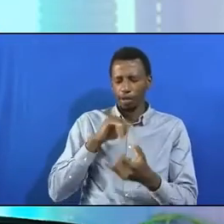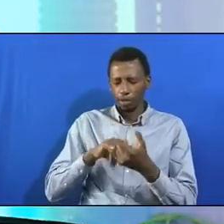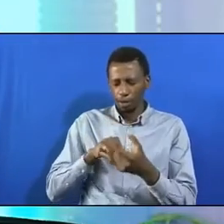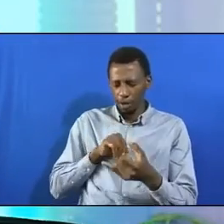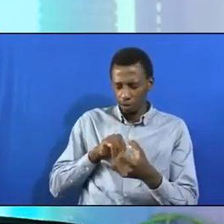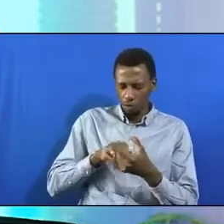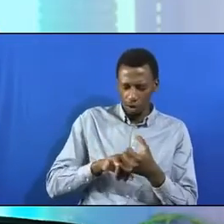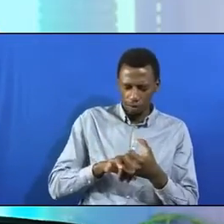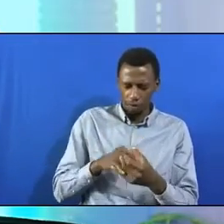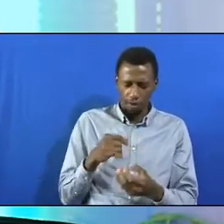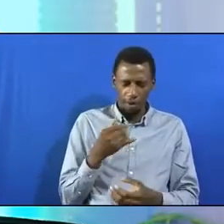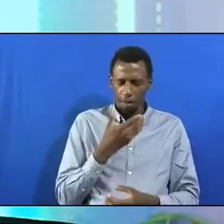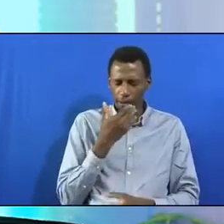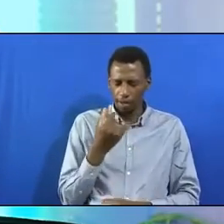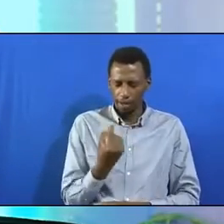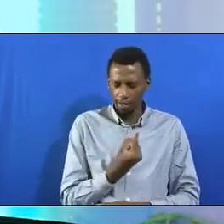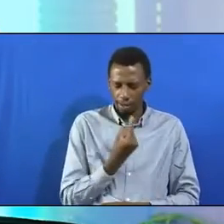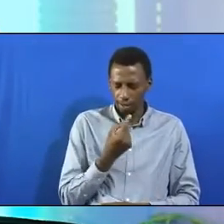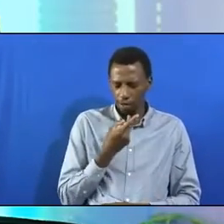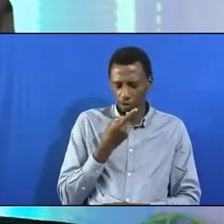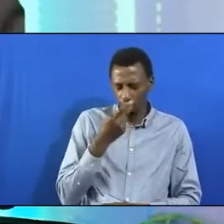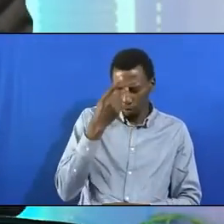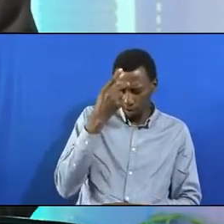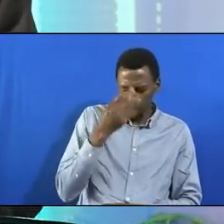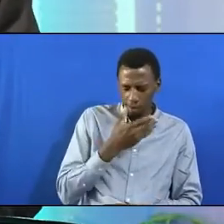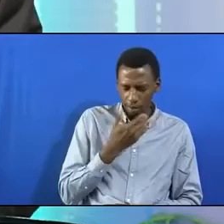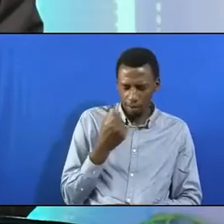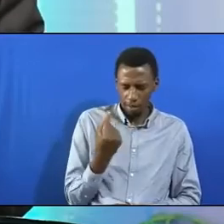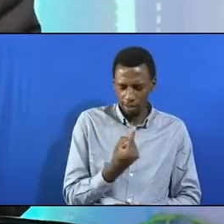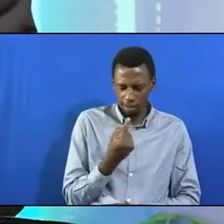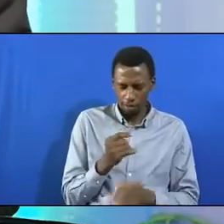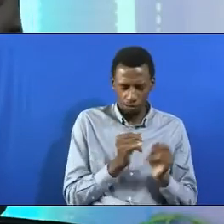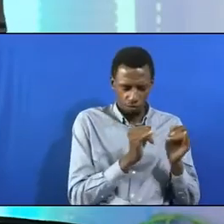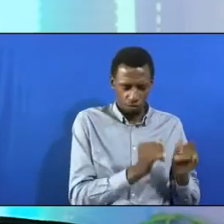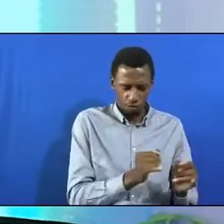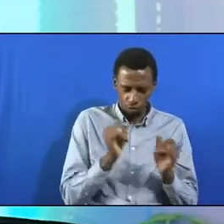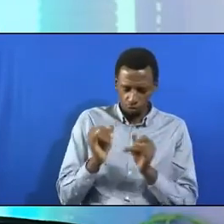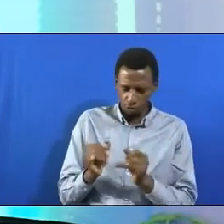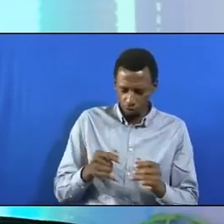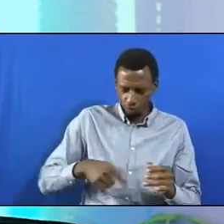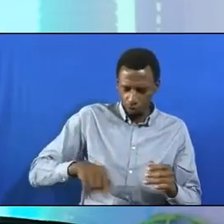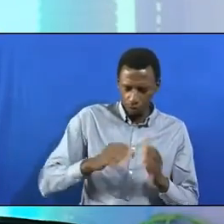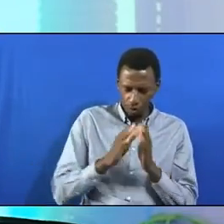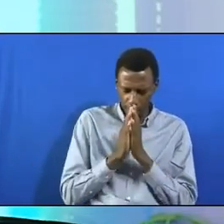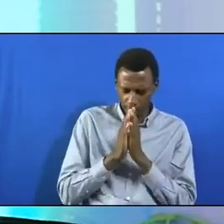better single parents, better single individuals. We pray for this